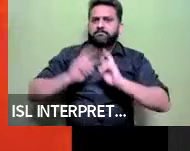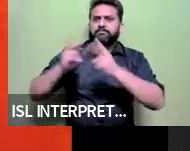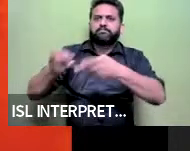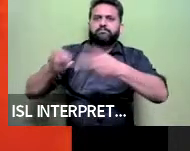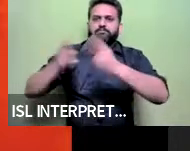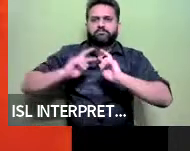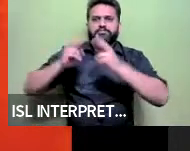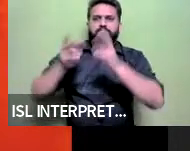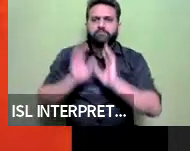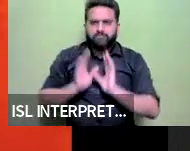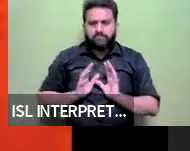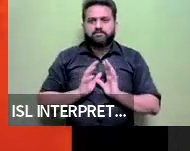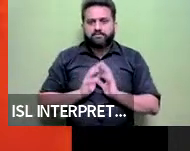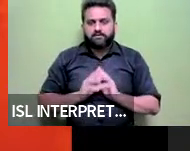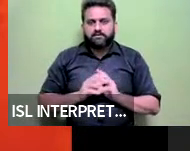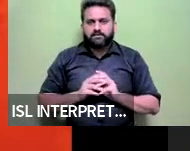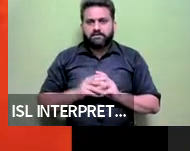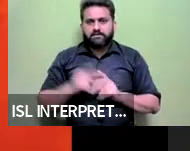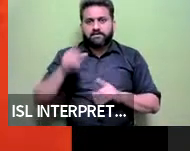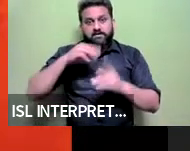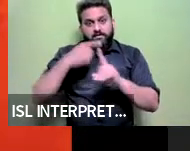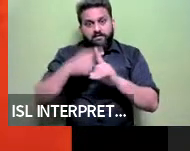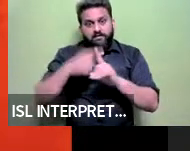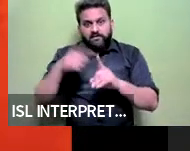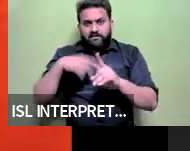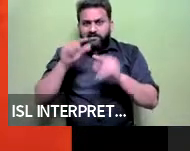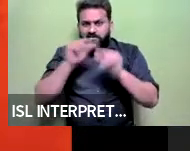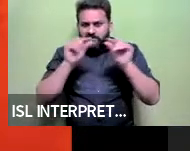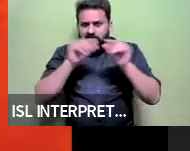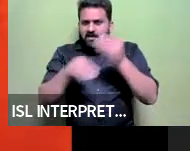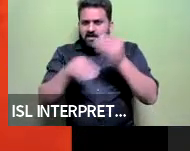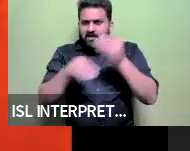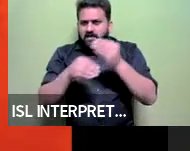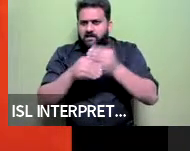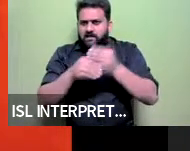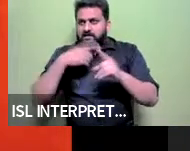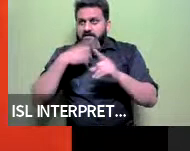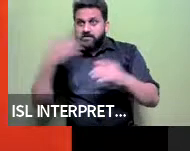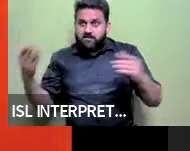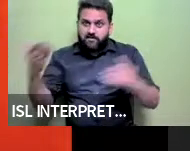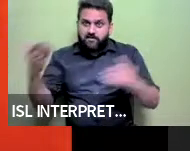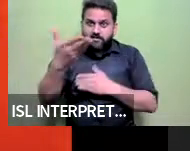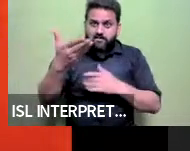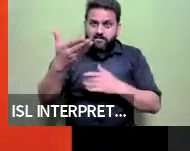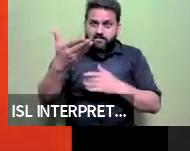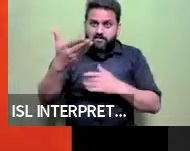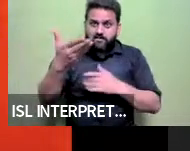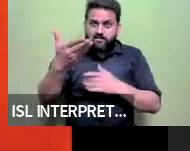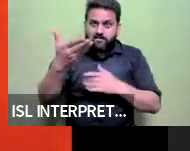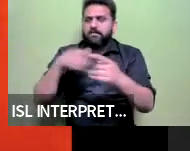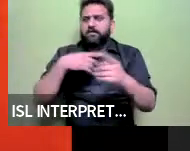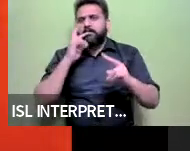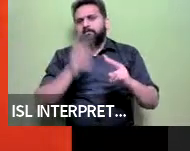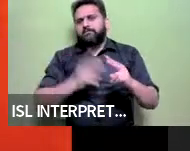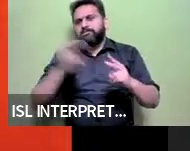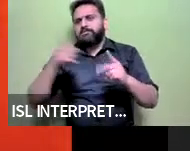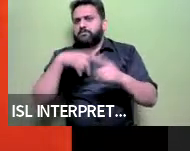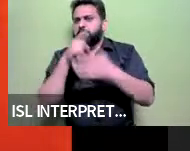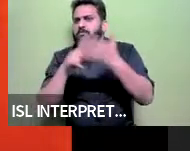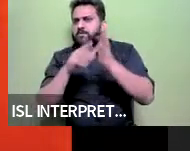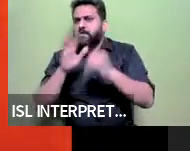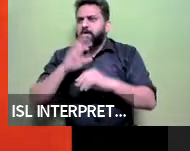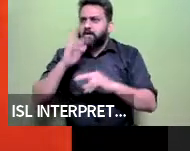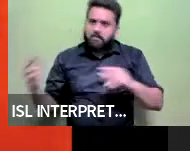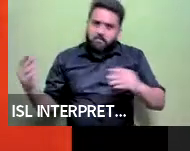do. And you can add sentences like that. The claimant has argued this point, but they are wrong on facts, they are wrong in